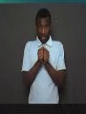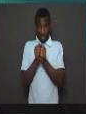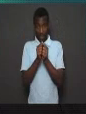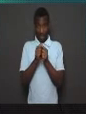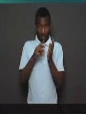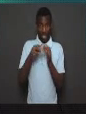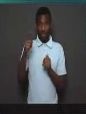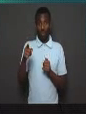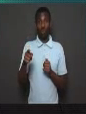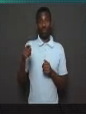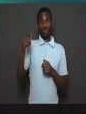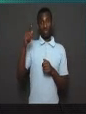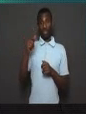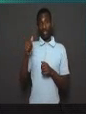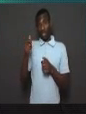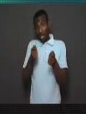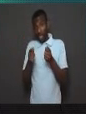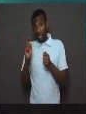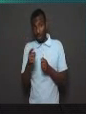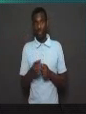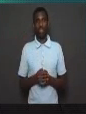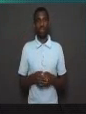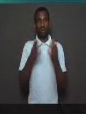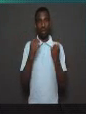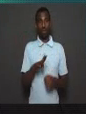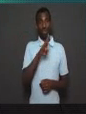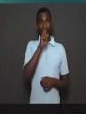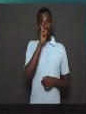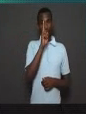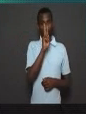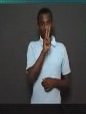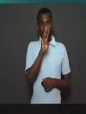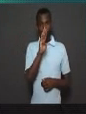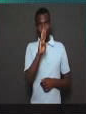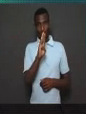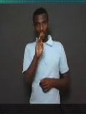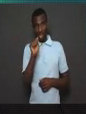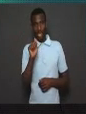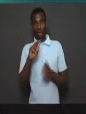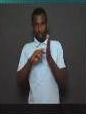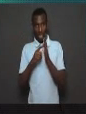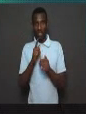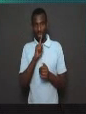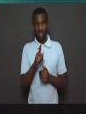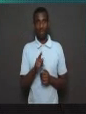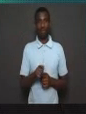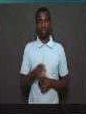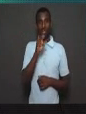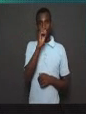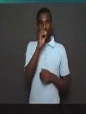we subtract 10 from 0 and 0 from -15.